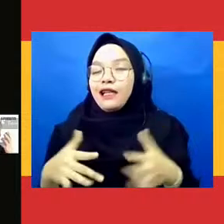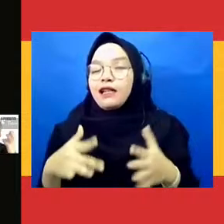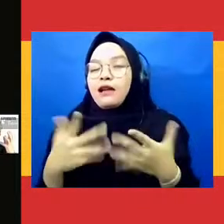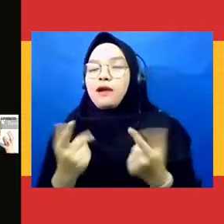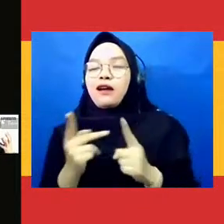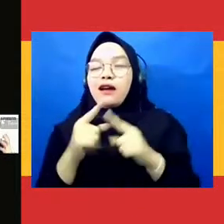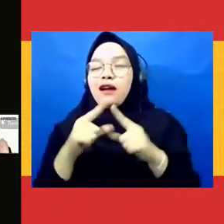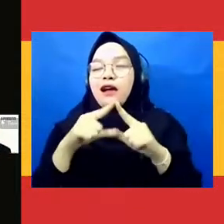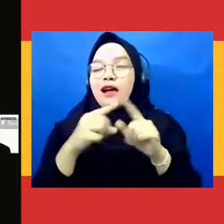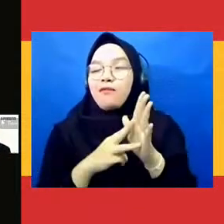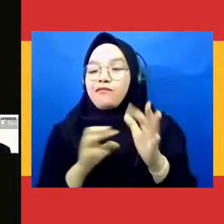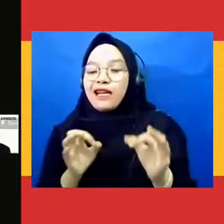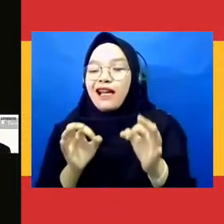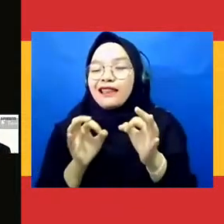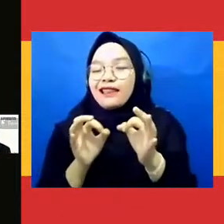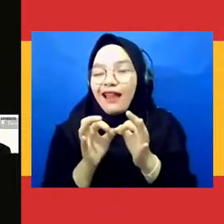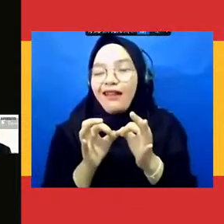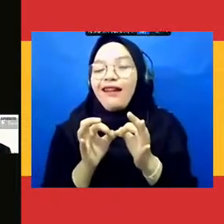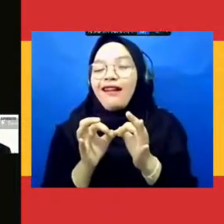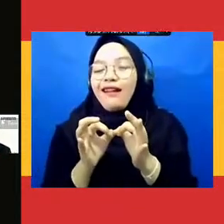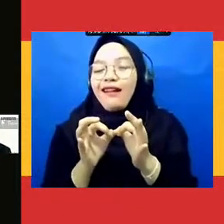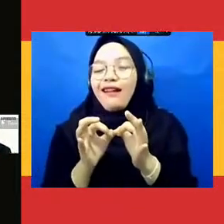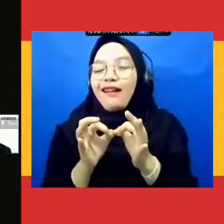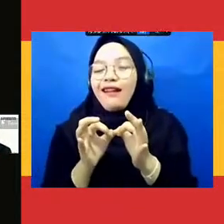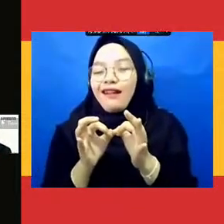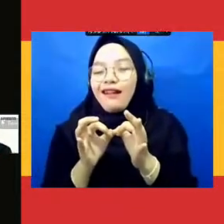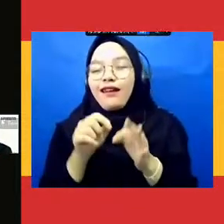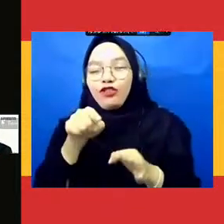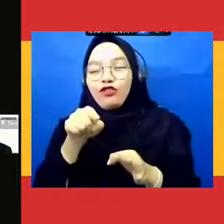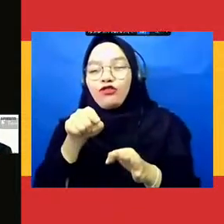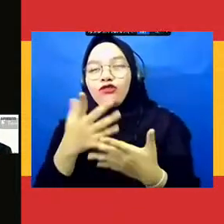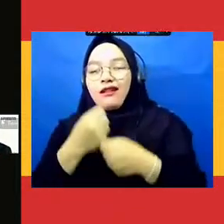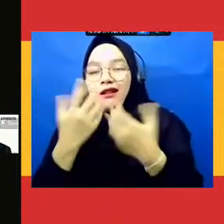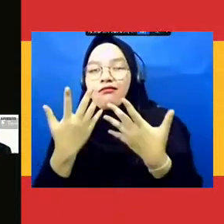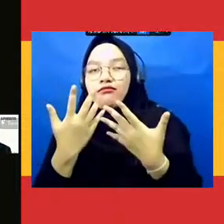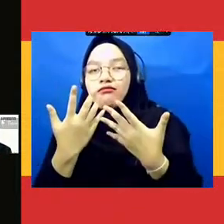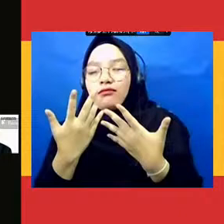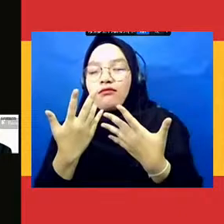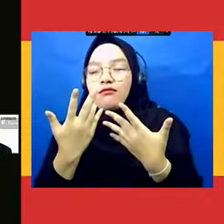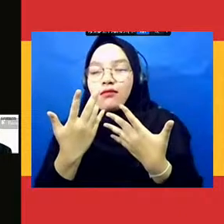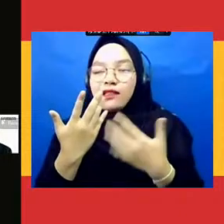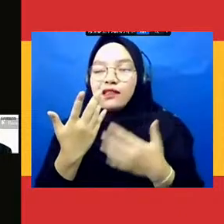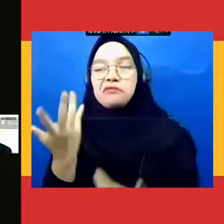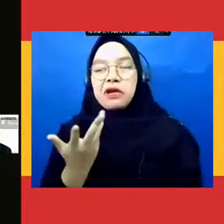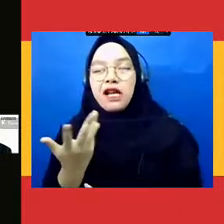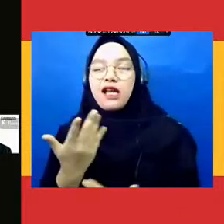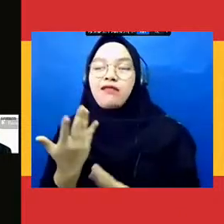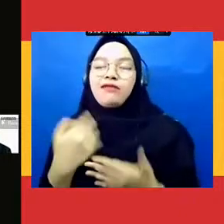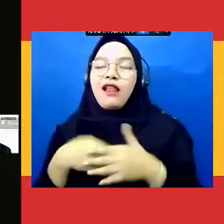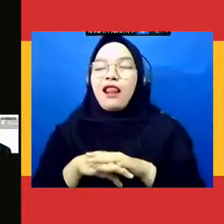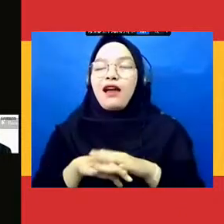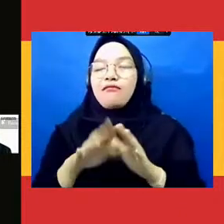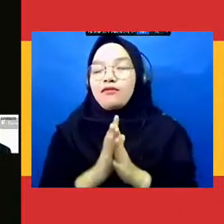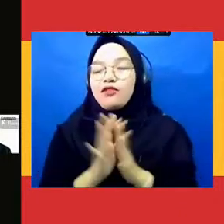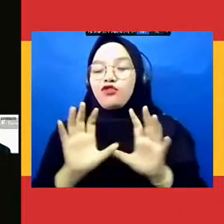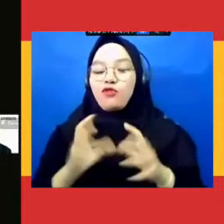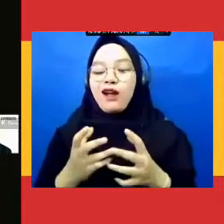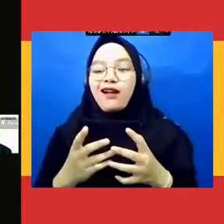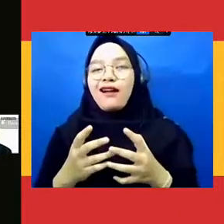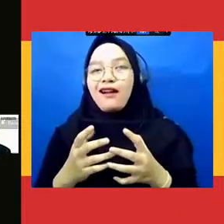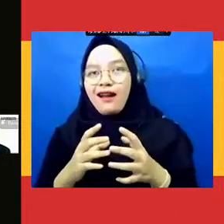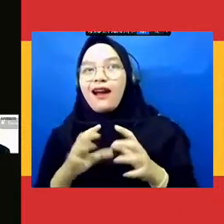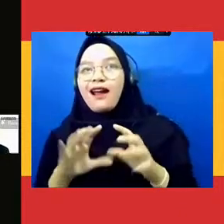Not simply learning, but also practicing in schools. Without younger generation, we cannot guarantee the